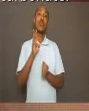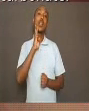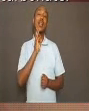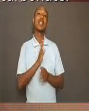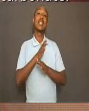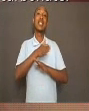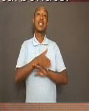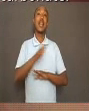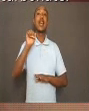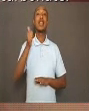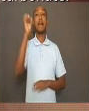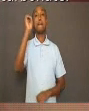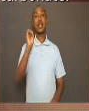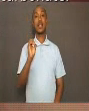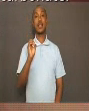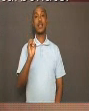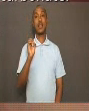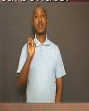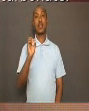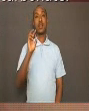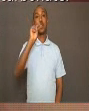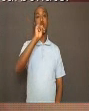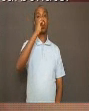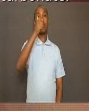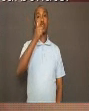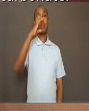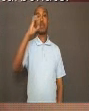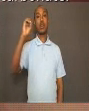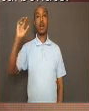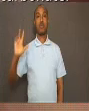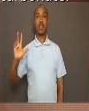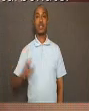then with 10% sodium carbonate.